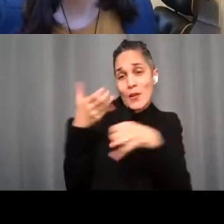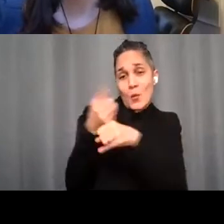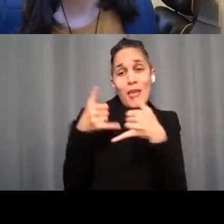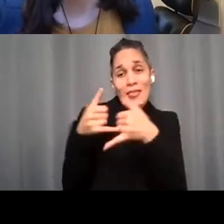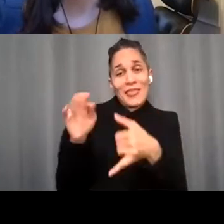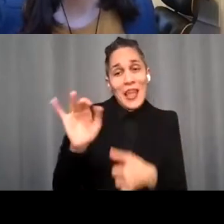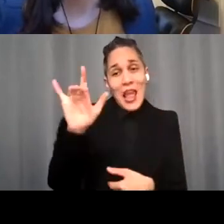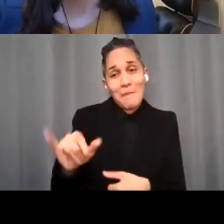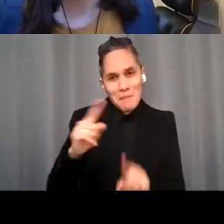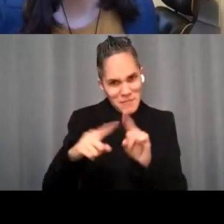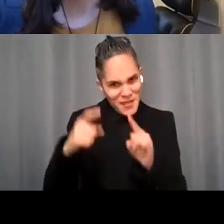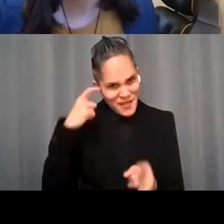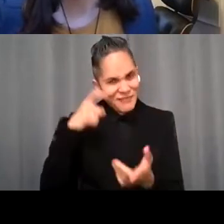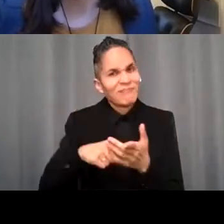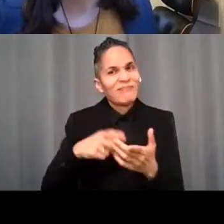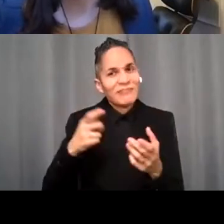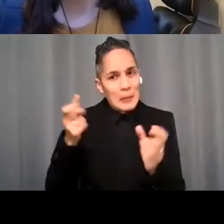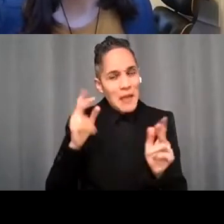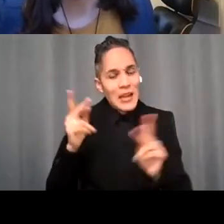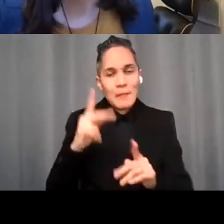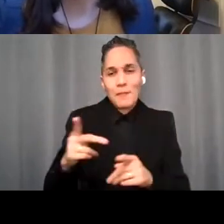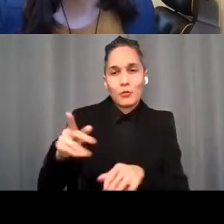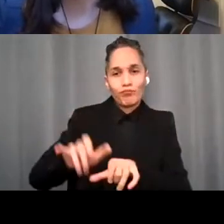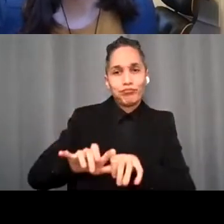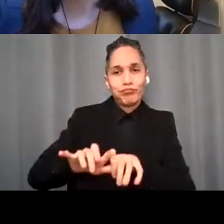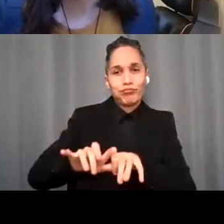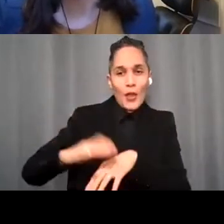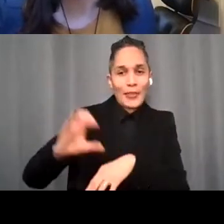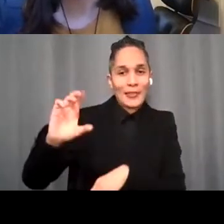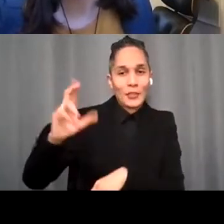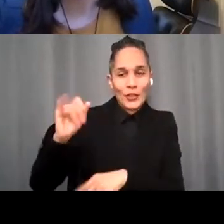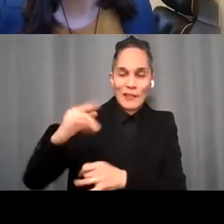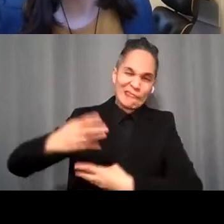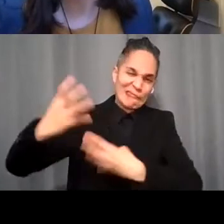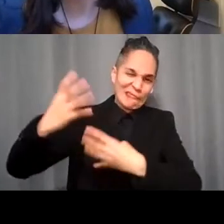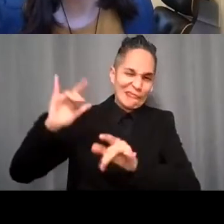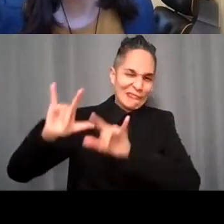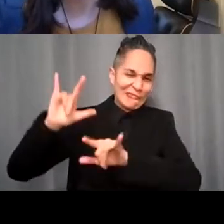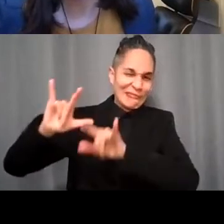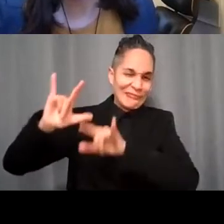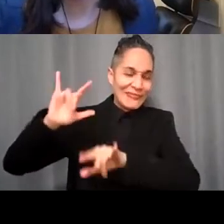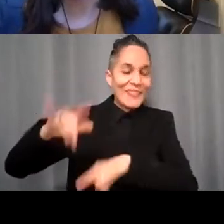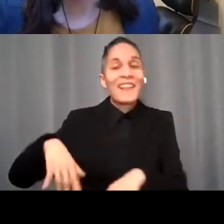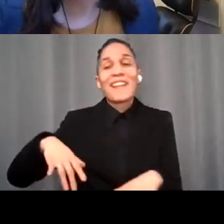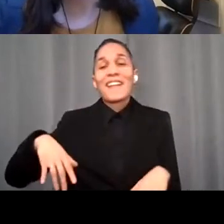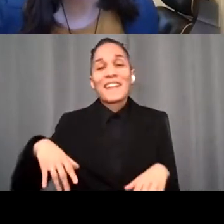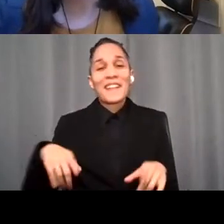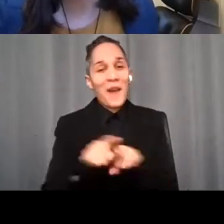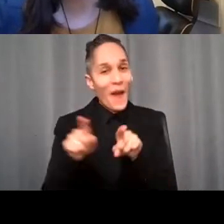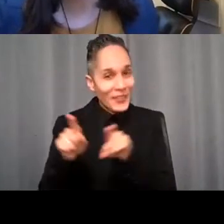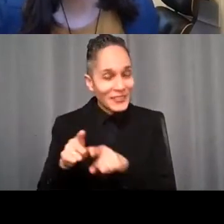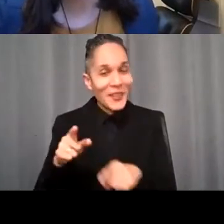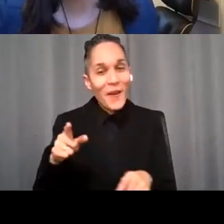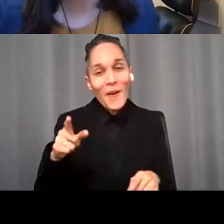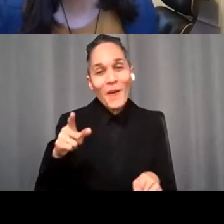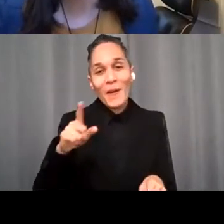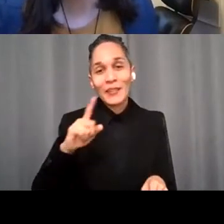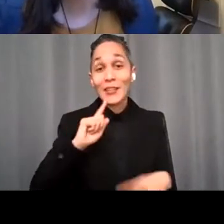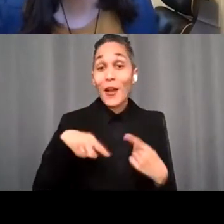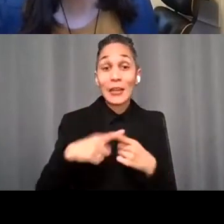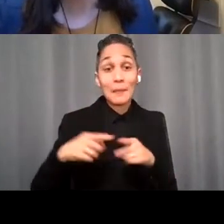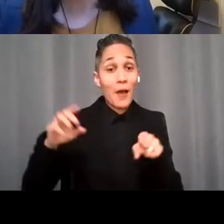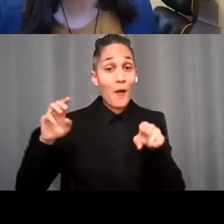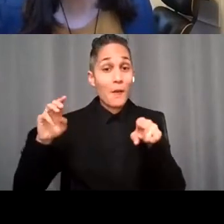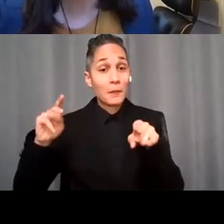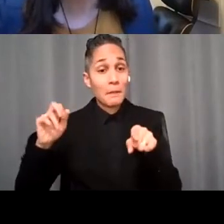definitely getting some love on your project in the chat. And I also wanted to share, going back to sort of a little bit about what Marcia was